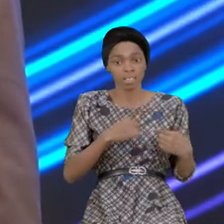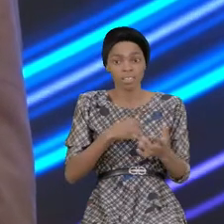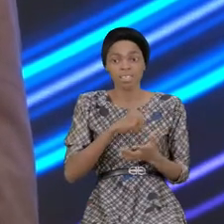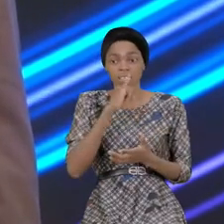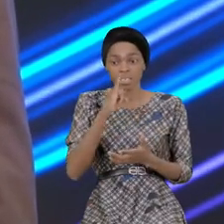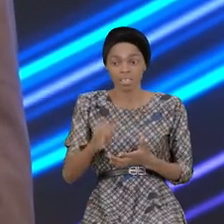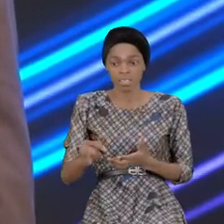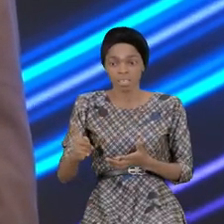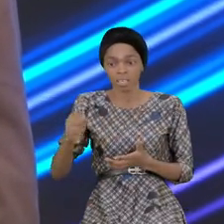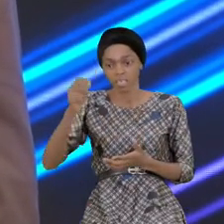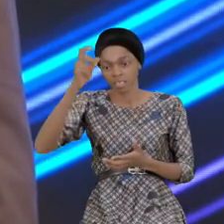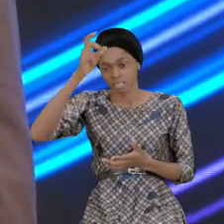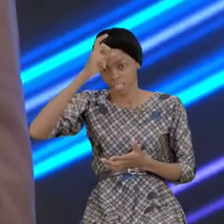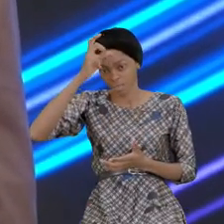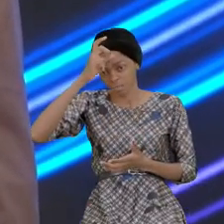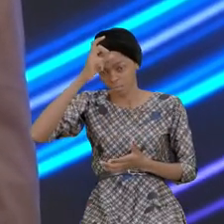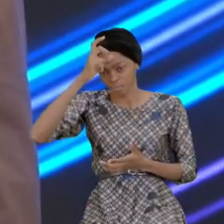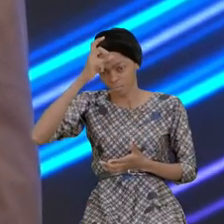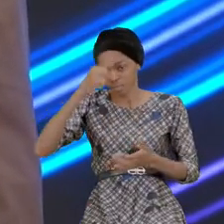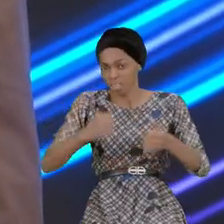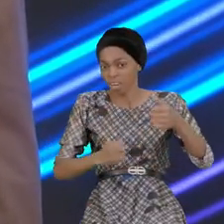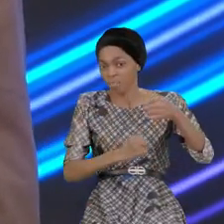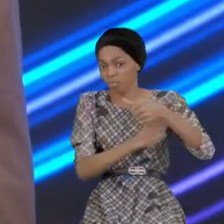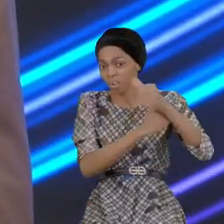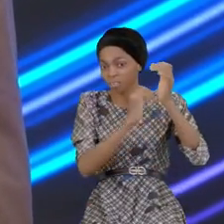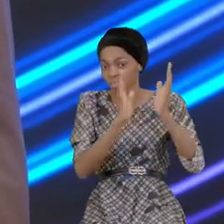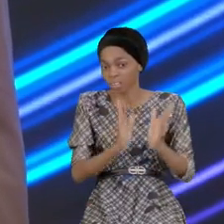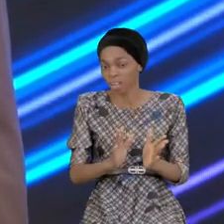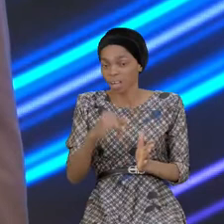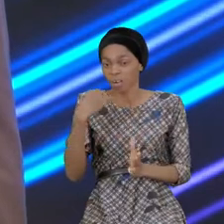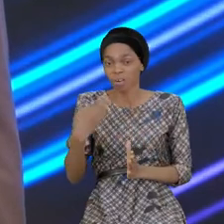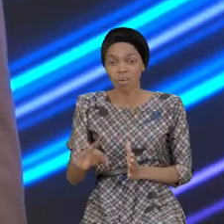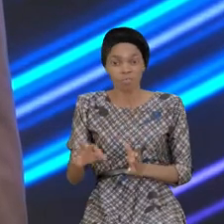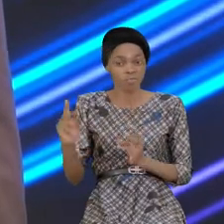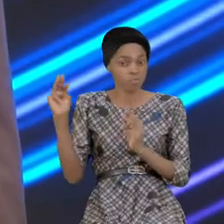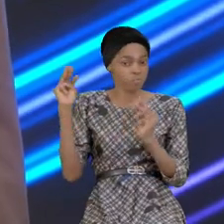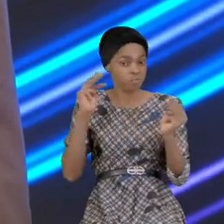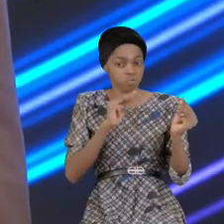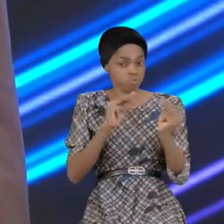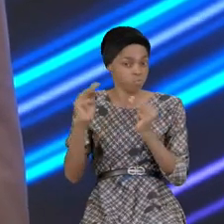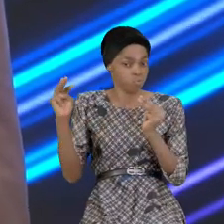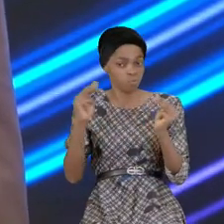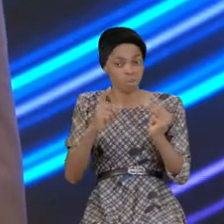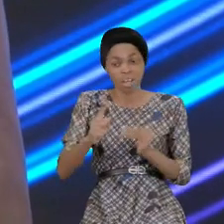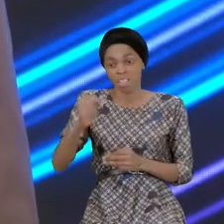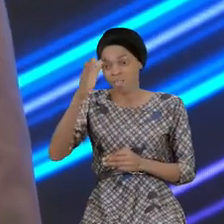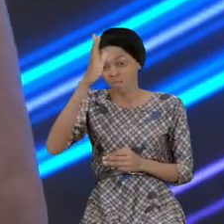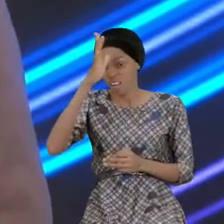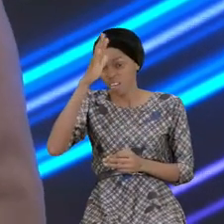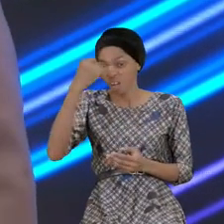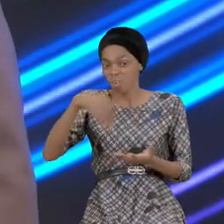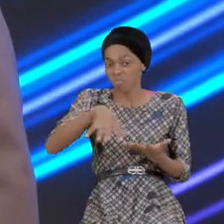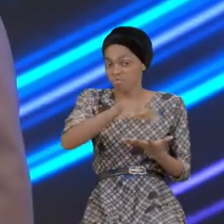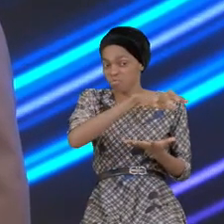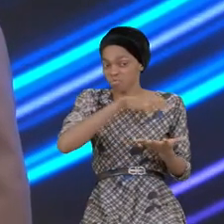the author of strife, the author of violence, the author of confusion. For God